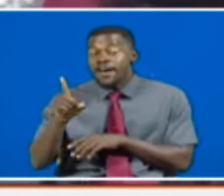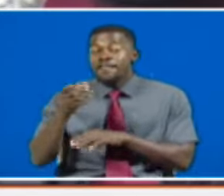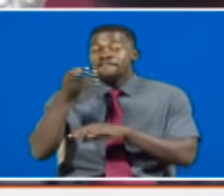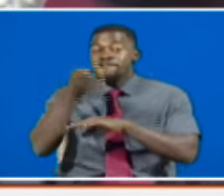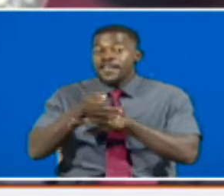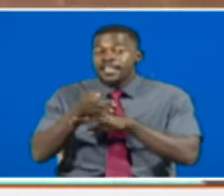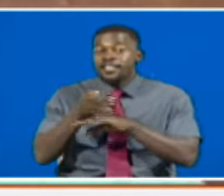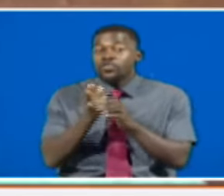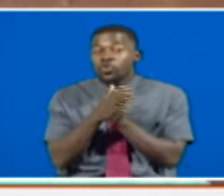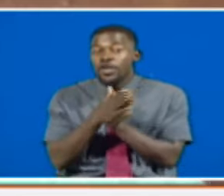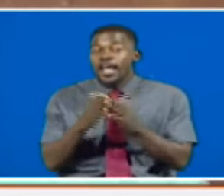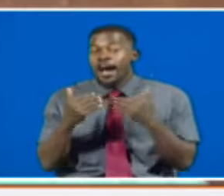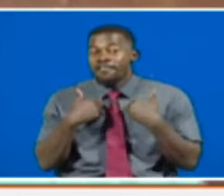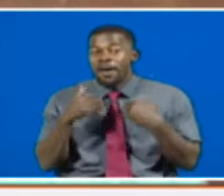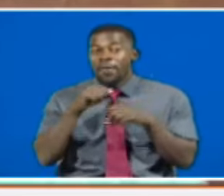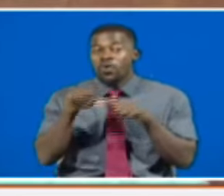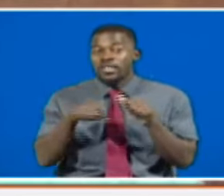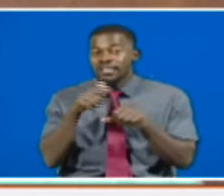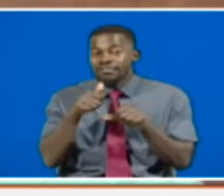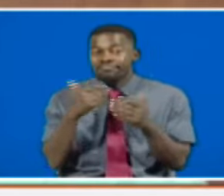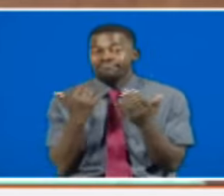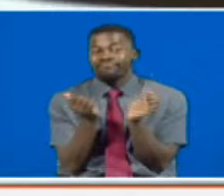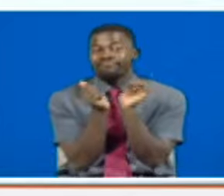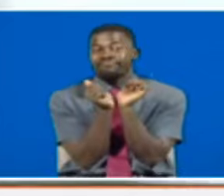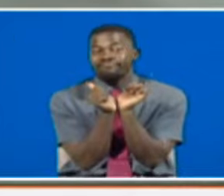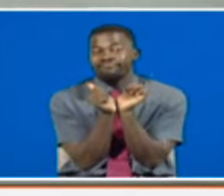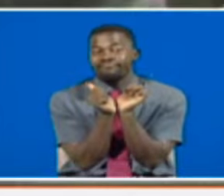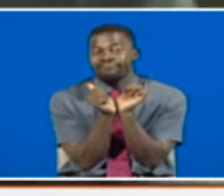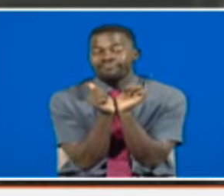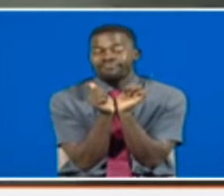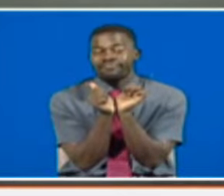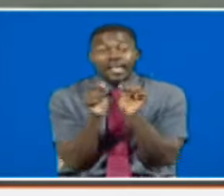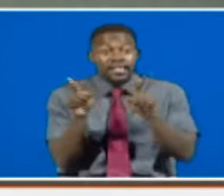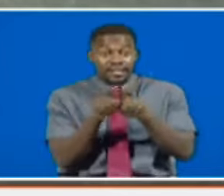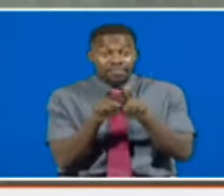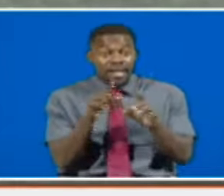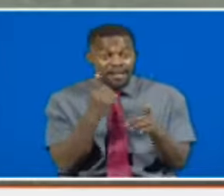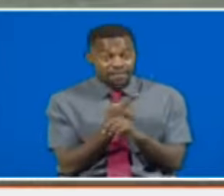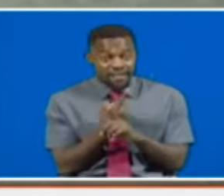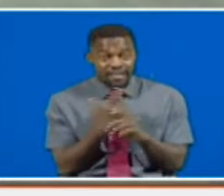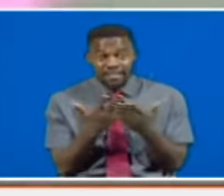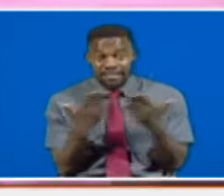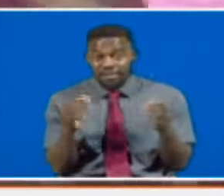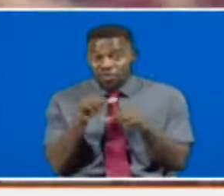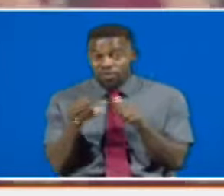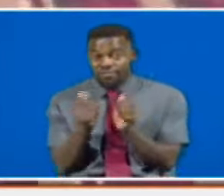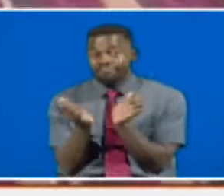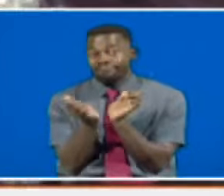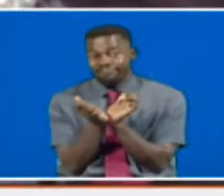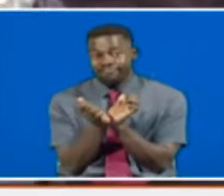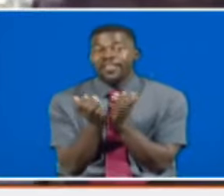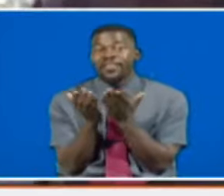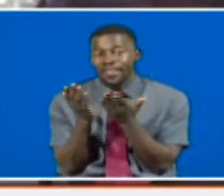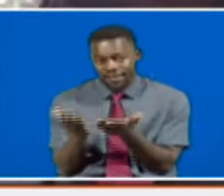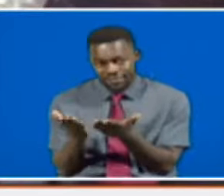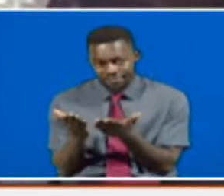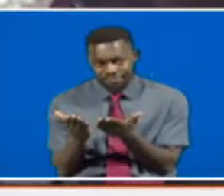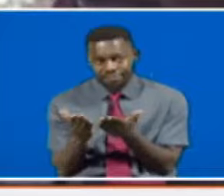his kidnapping. He finds himself in trouble in a web of allegations related to extortion. There